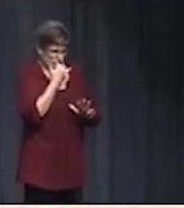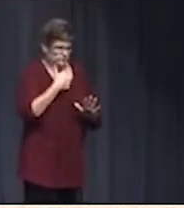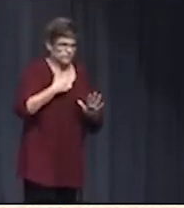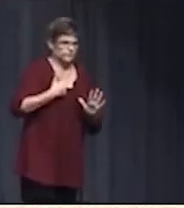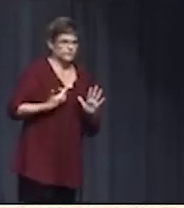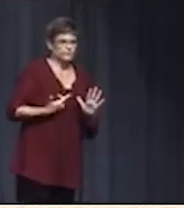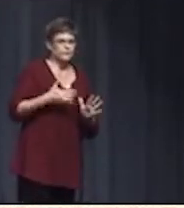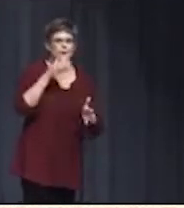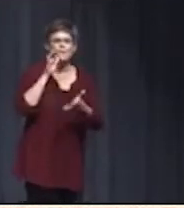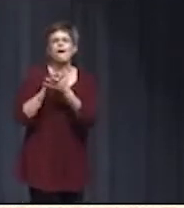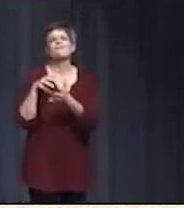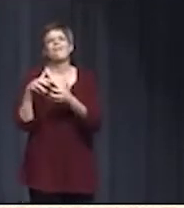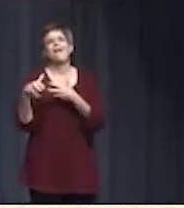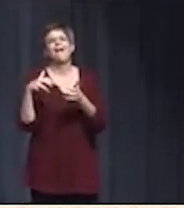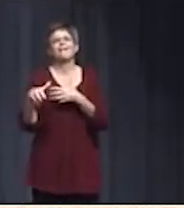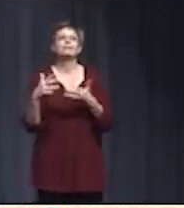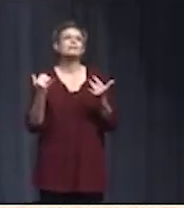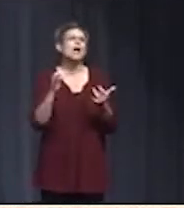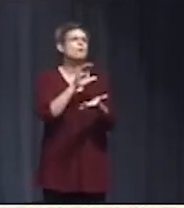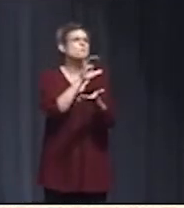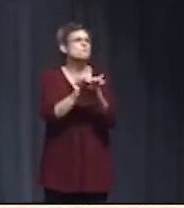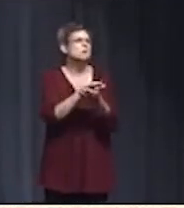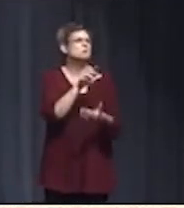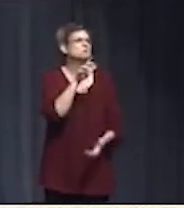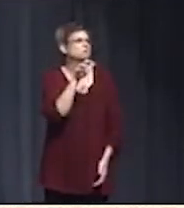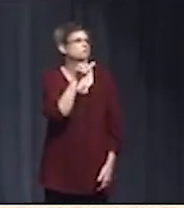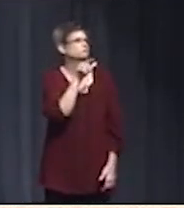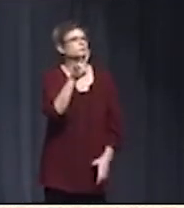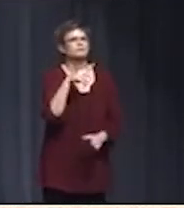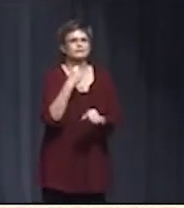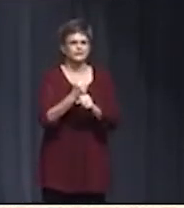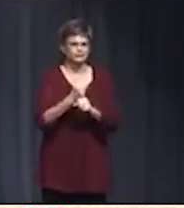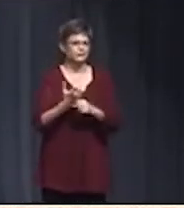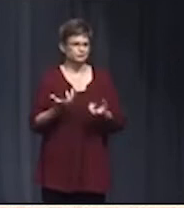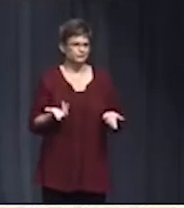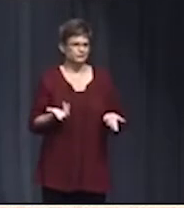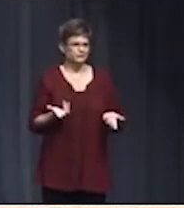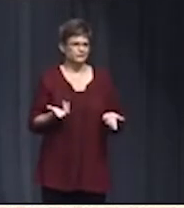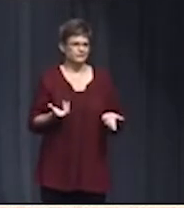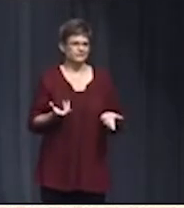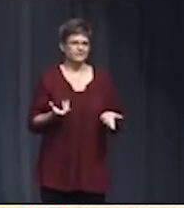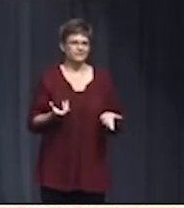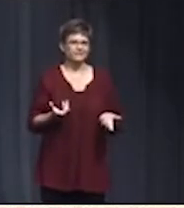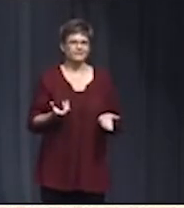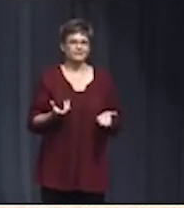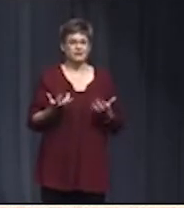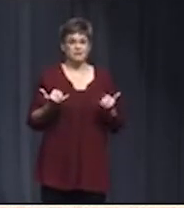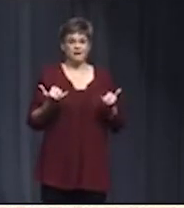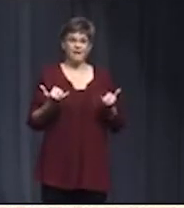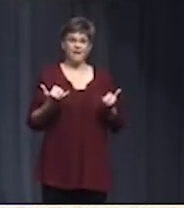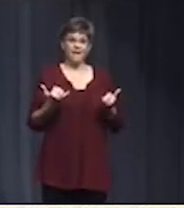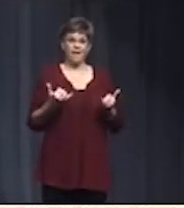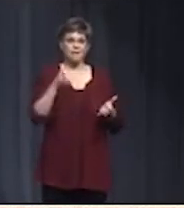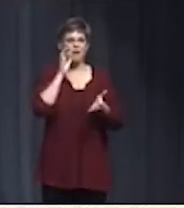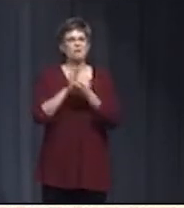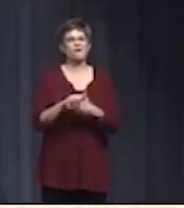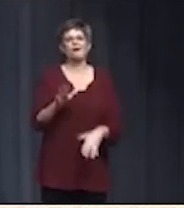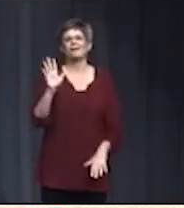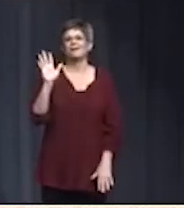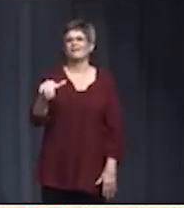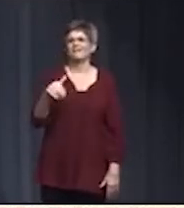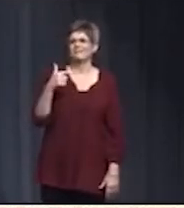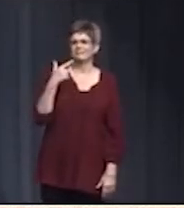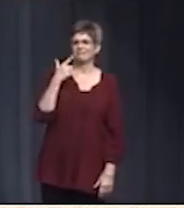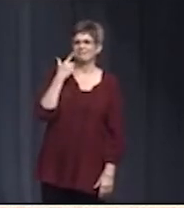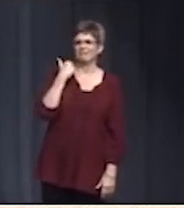And she'll laugh. Now, we've been married going on 27 years now. At this point in our lives, she just laughs and said, "I just need